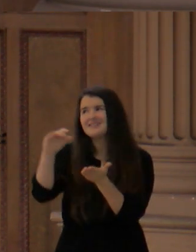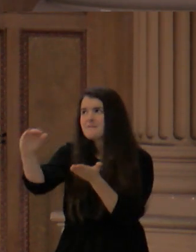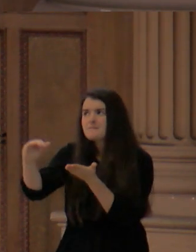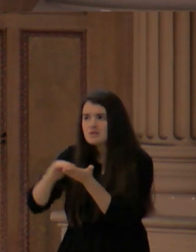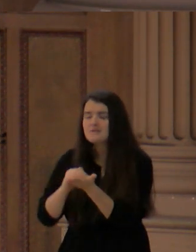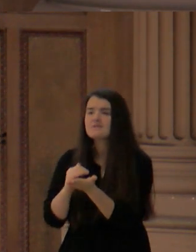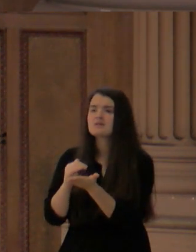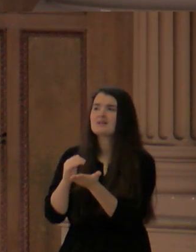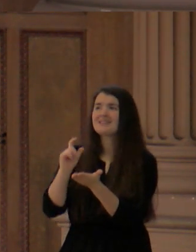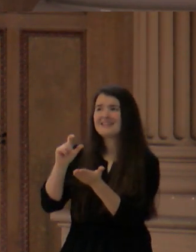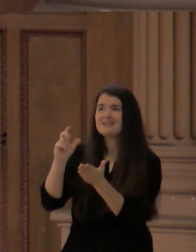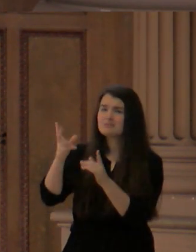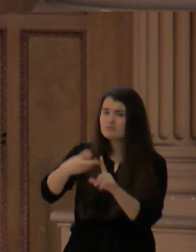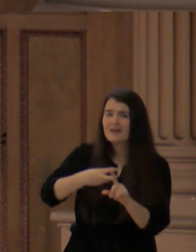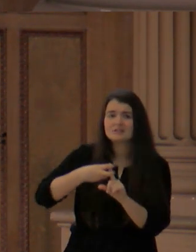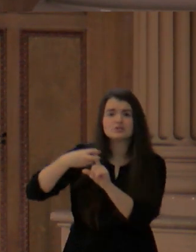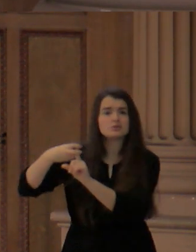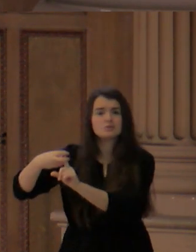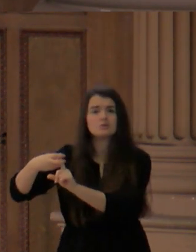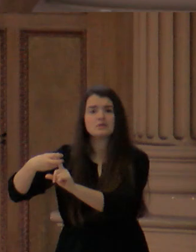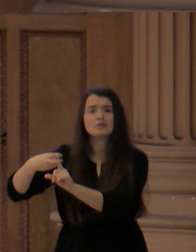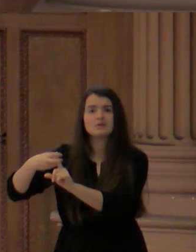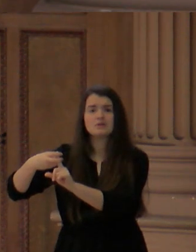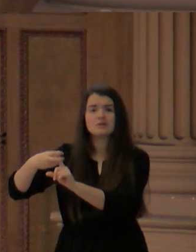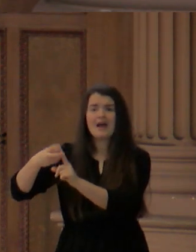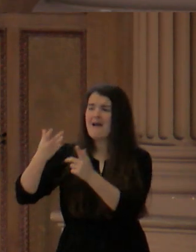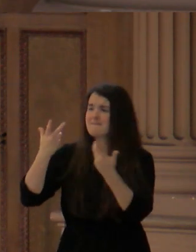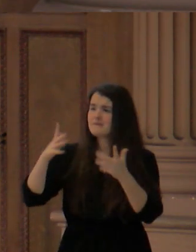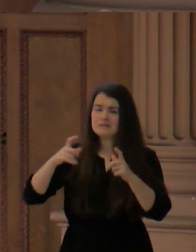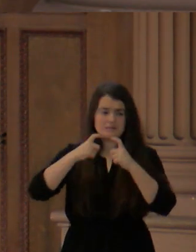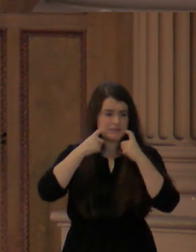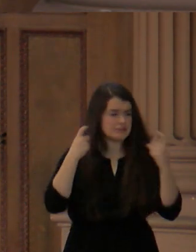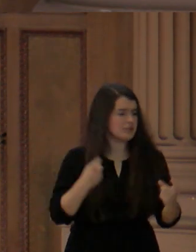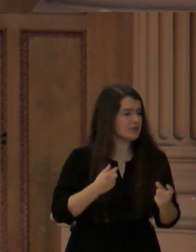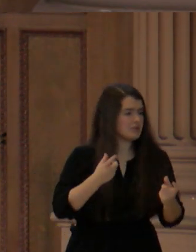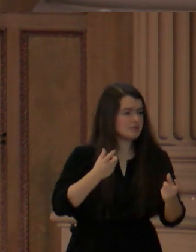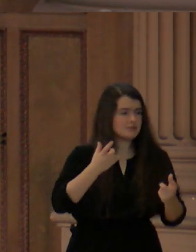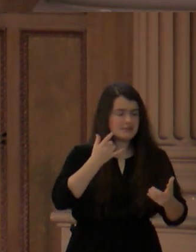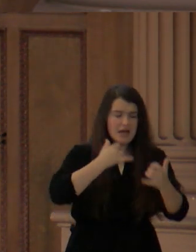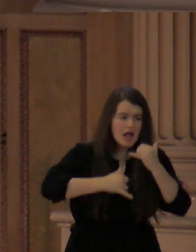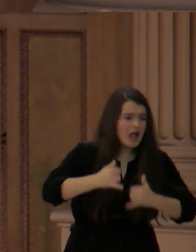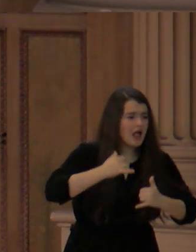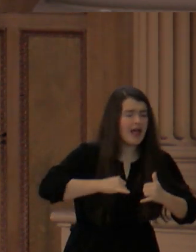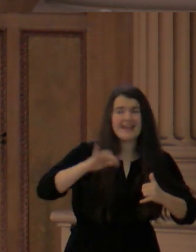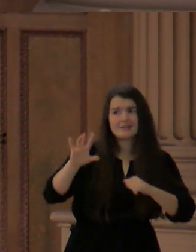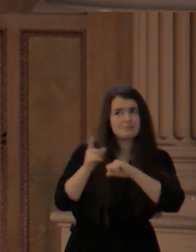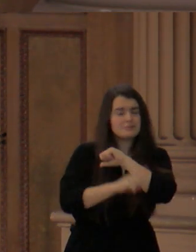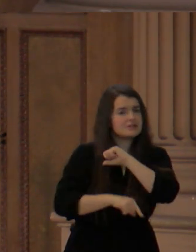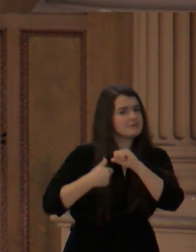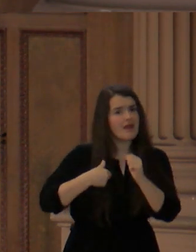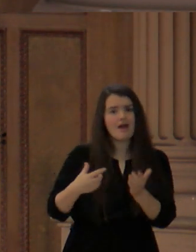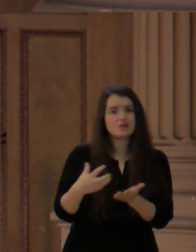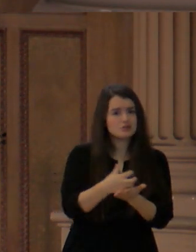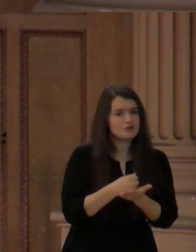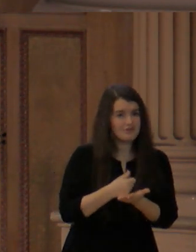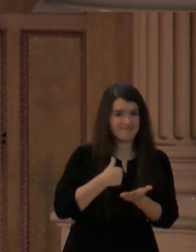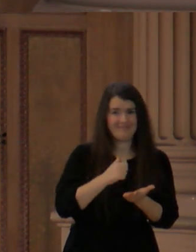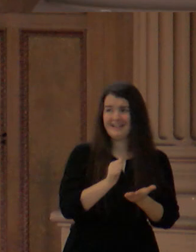I brought God's punishment on myself I don't have the relationship with God that I should have I can't fix this thing